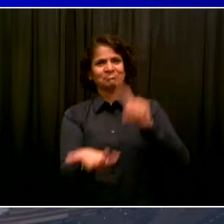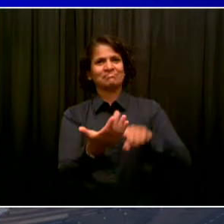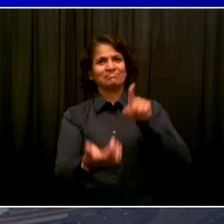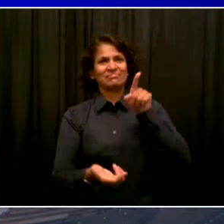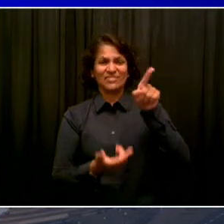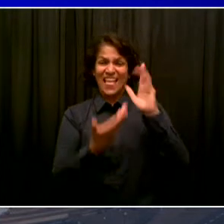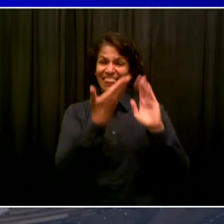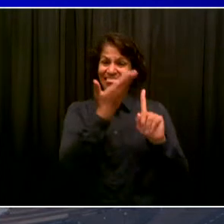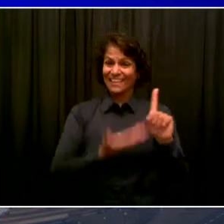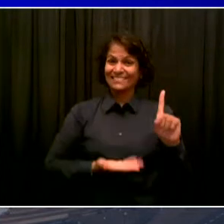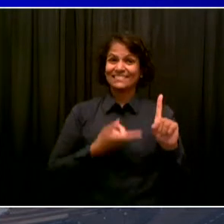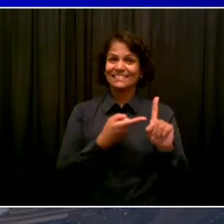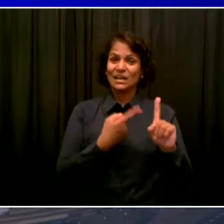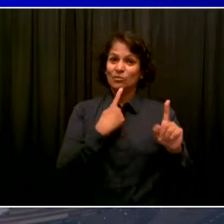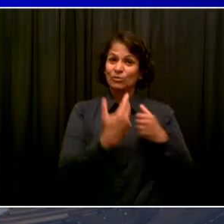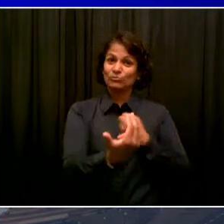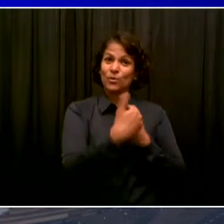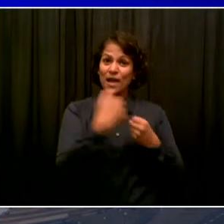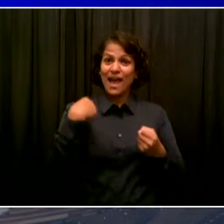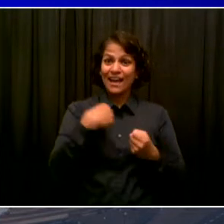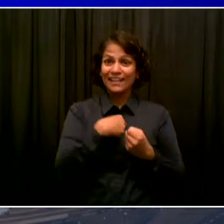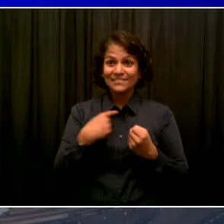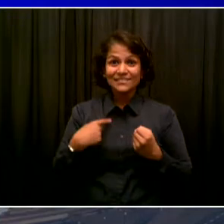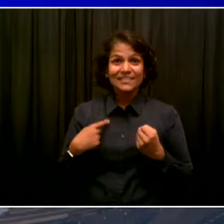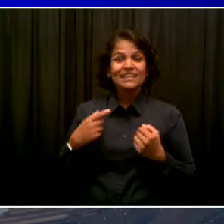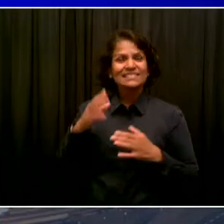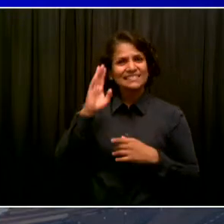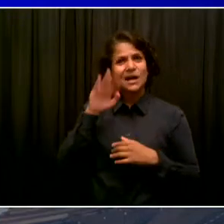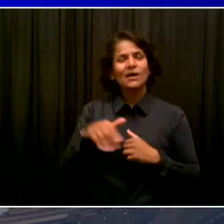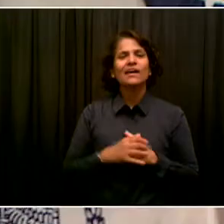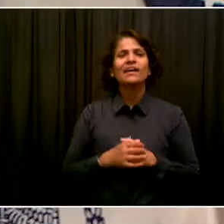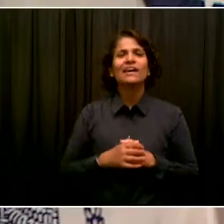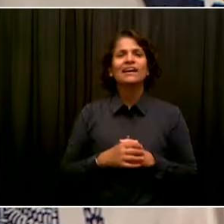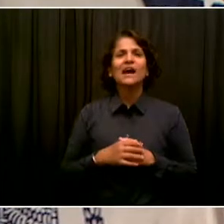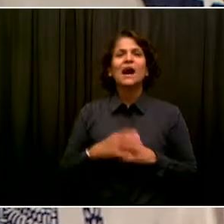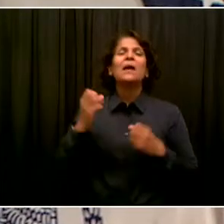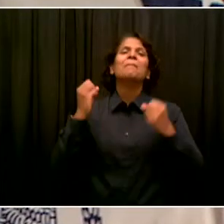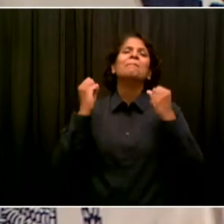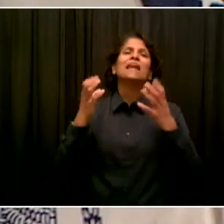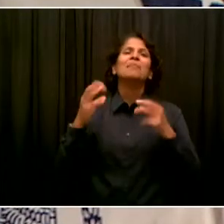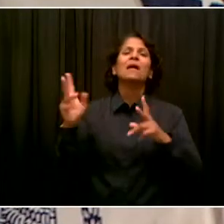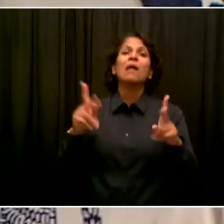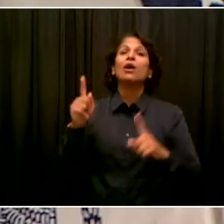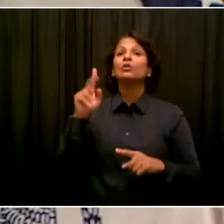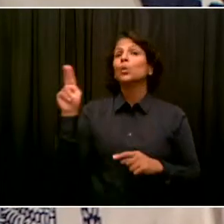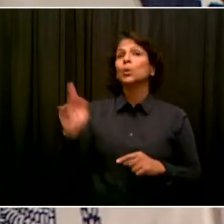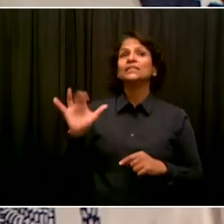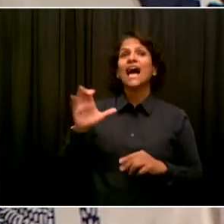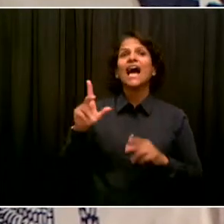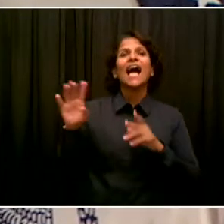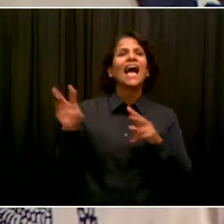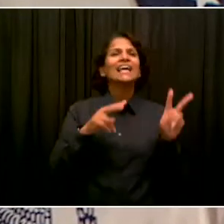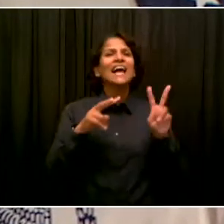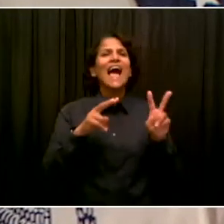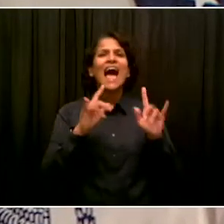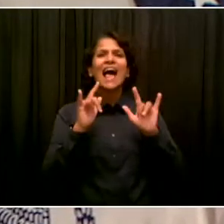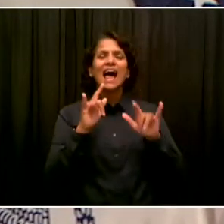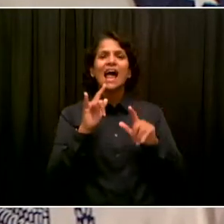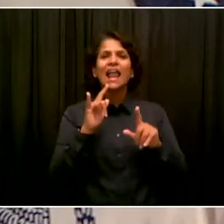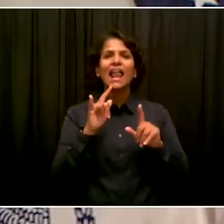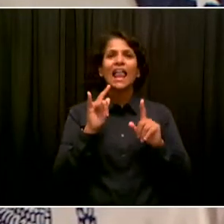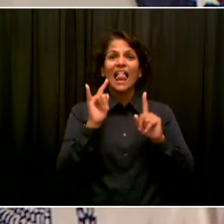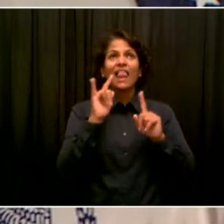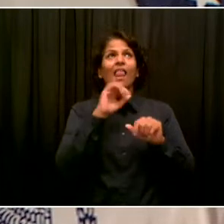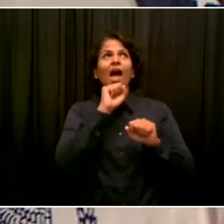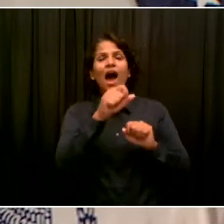There are a lot of people who are loved by New Yorkers. This is one of the guys who is most loved because of his grit, his determination, his energy, his